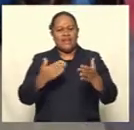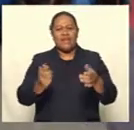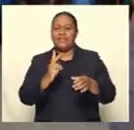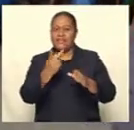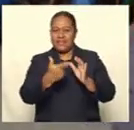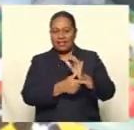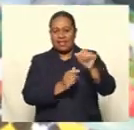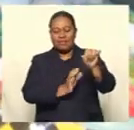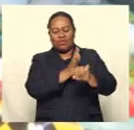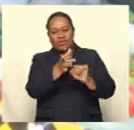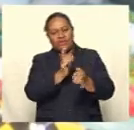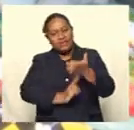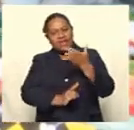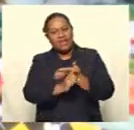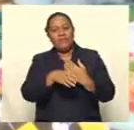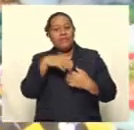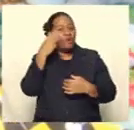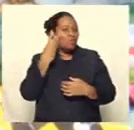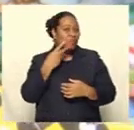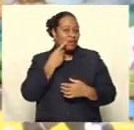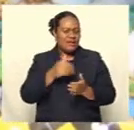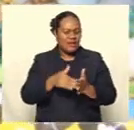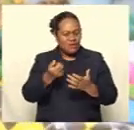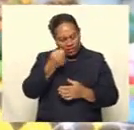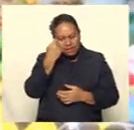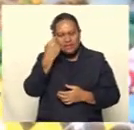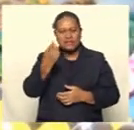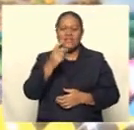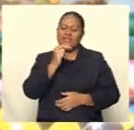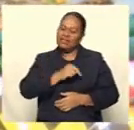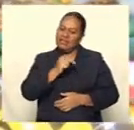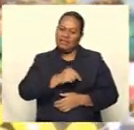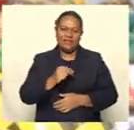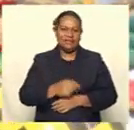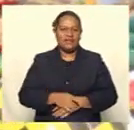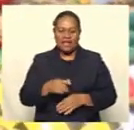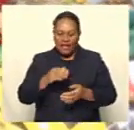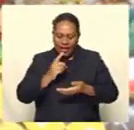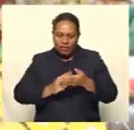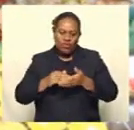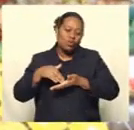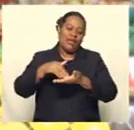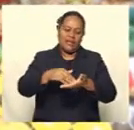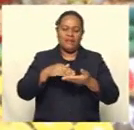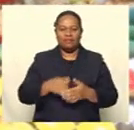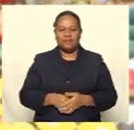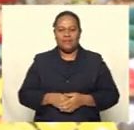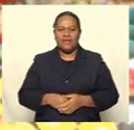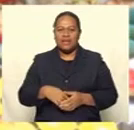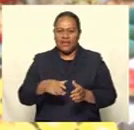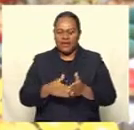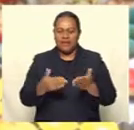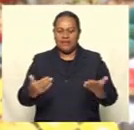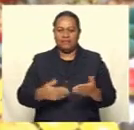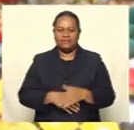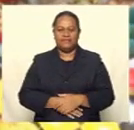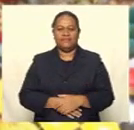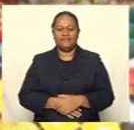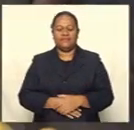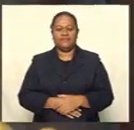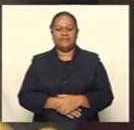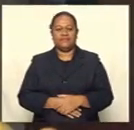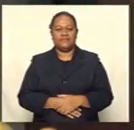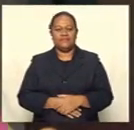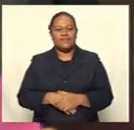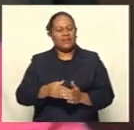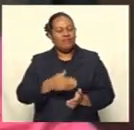pandemic, Rodombito believes a lot more understanding is needed in our communities to help people get through this difficult time.